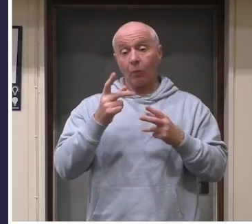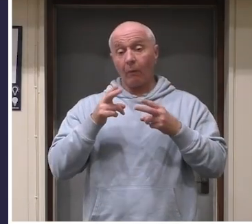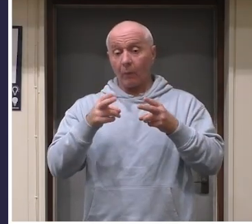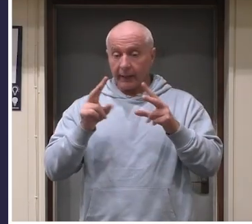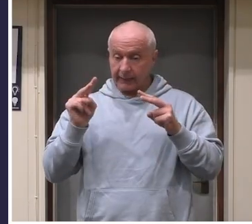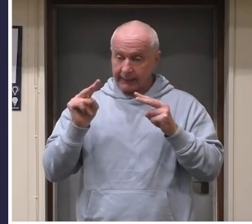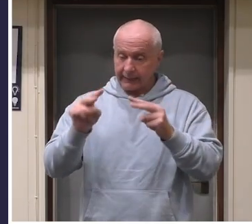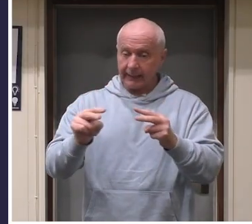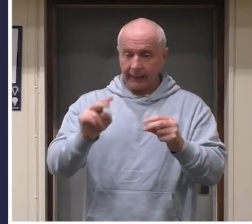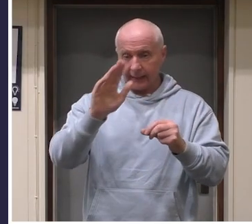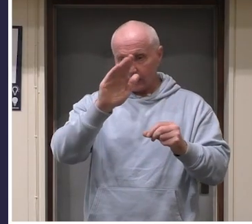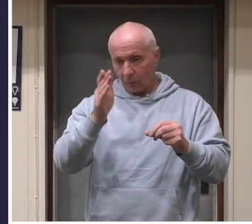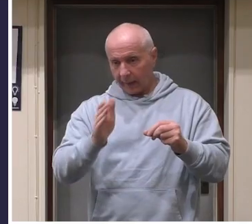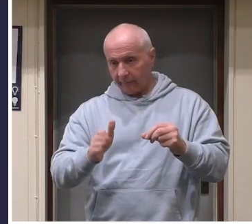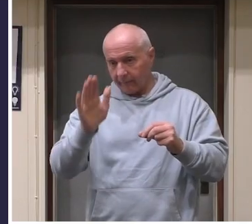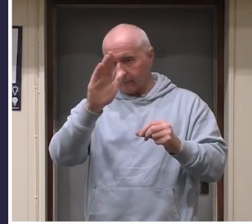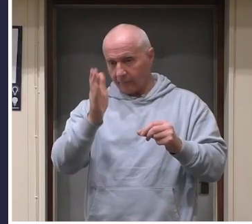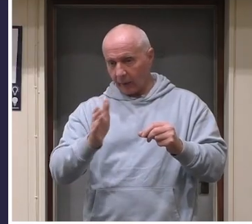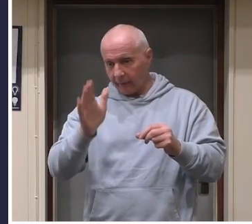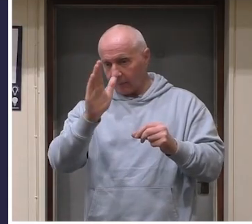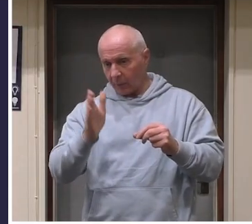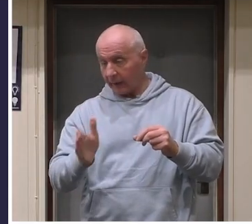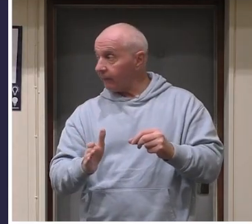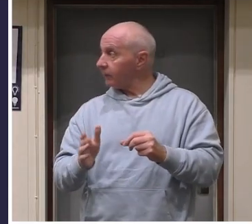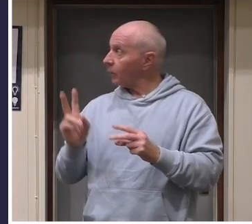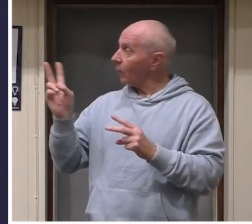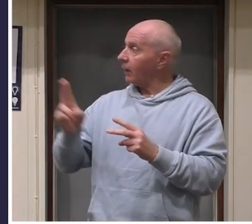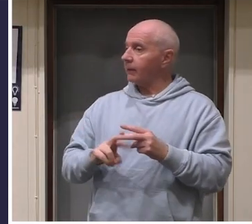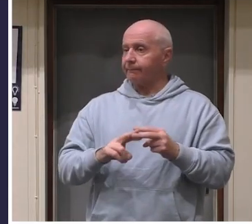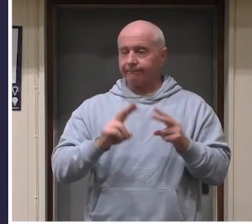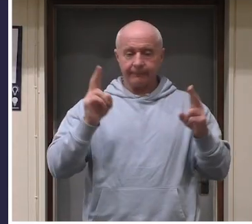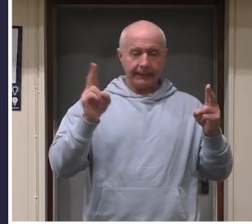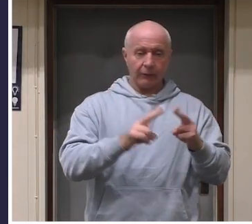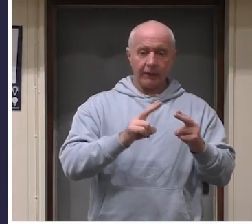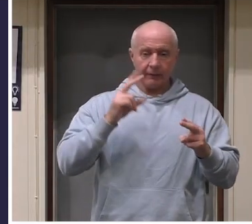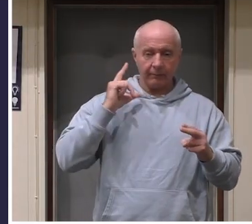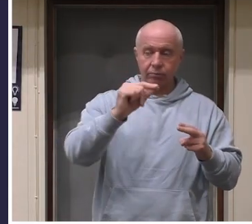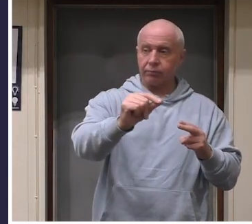see wavelength that is decent high is to decrease the velocity.